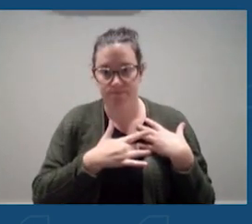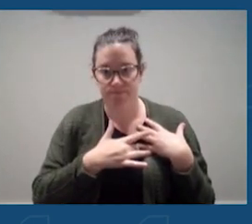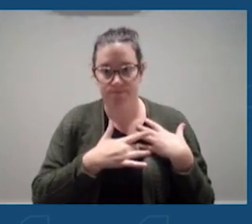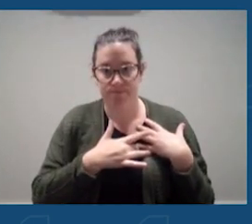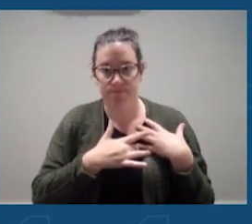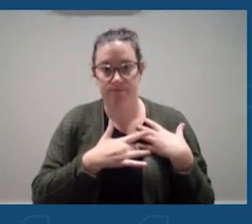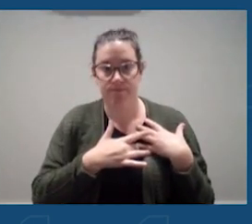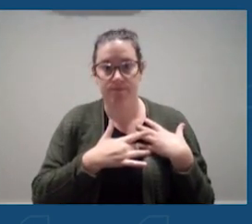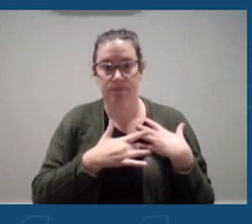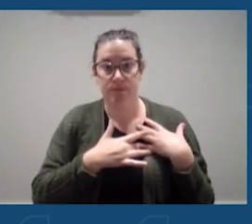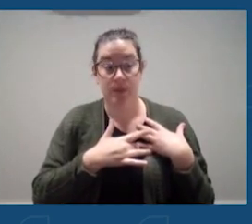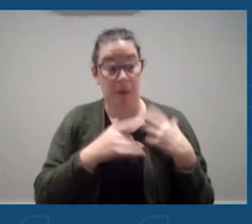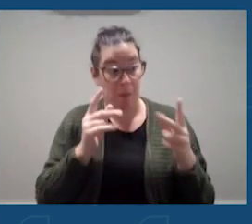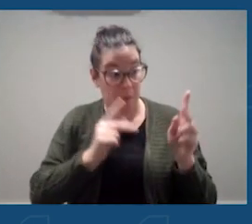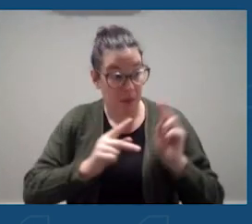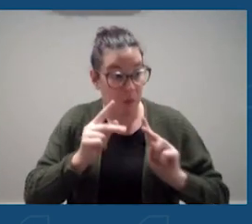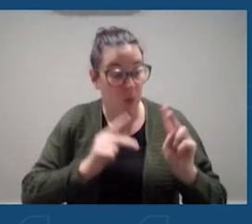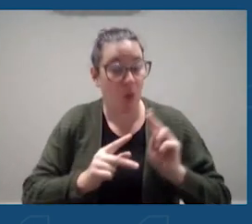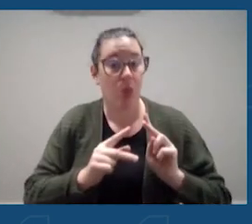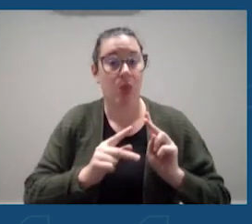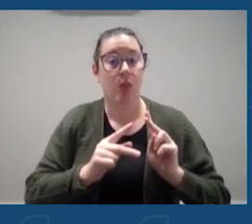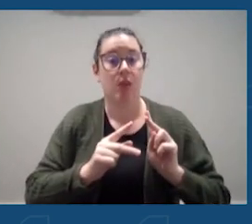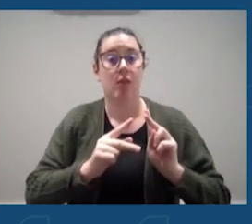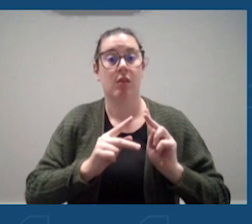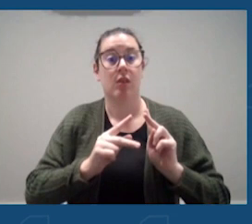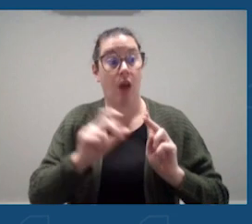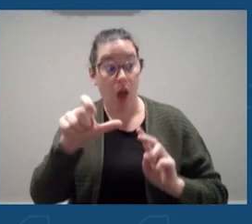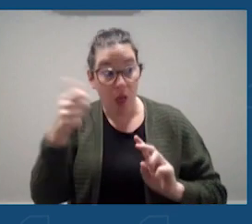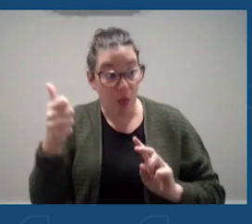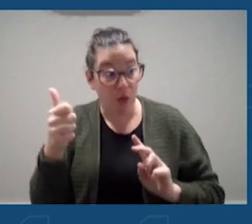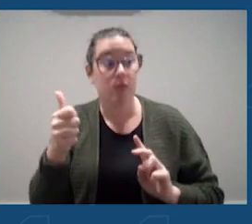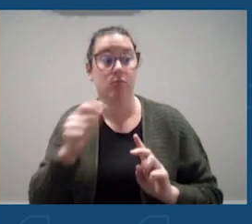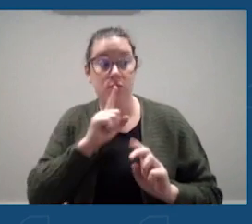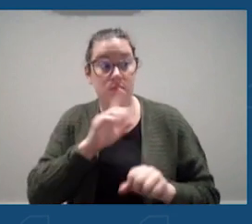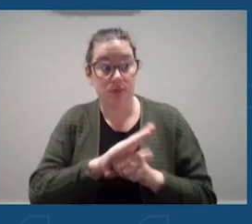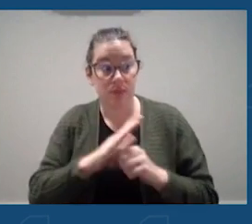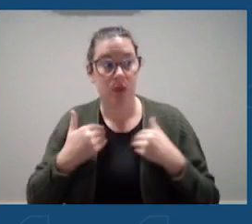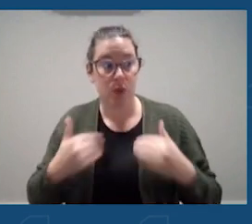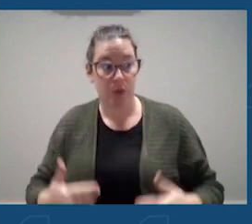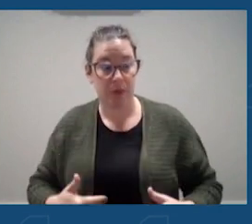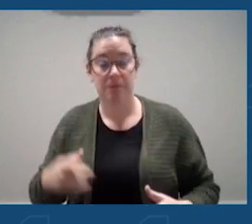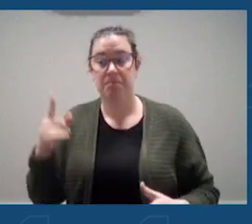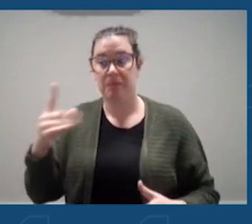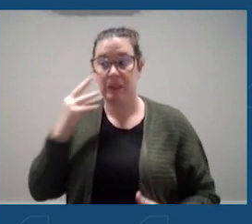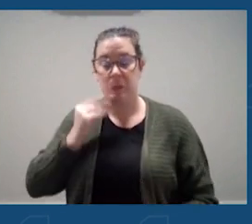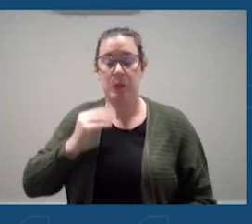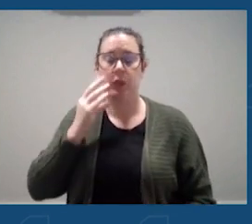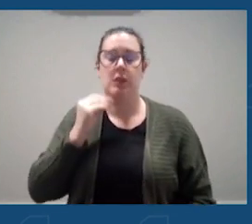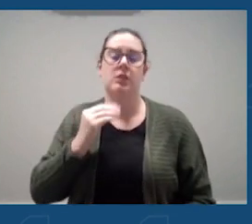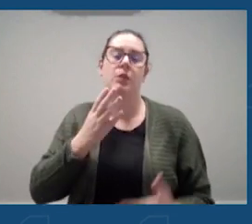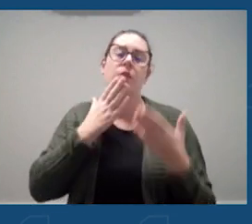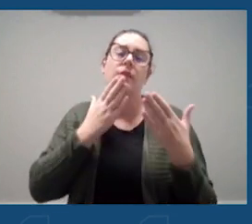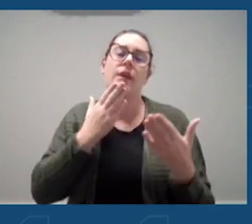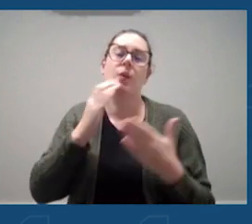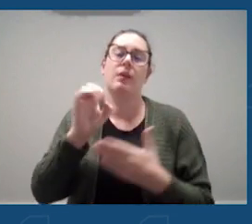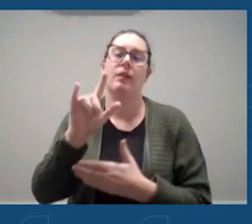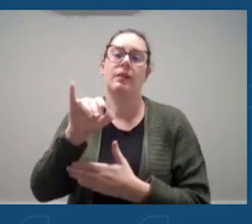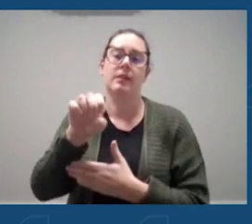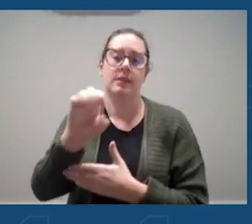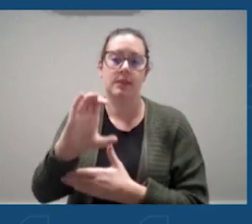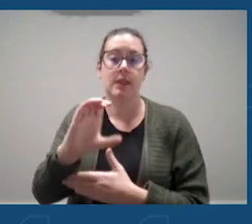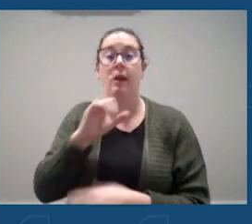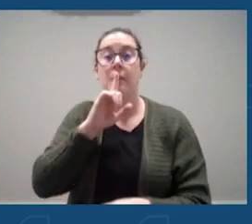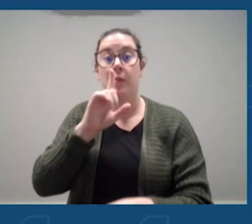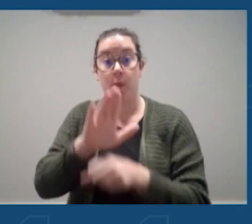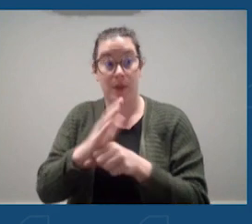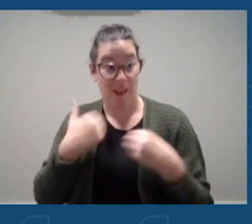what individuals, fellow human beings had to endure. So thank you, Elise, and I promise to come back when I have far